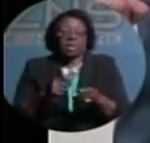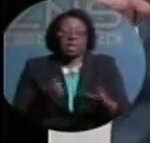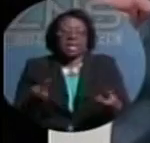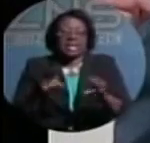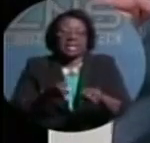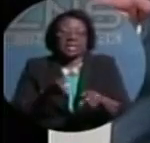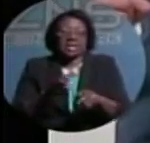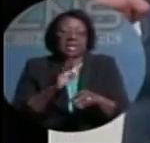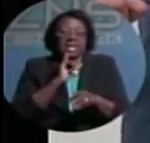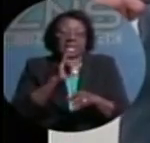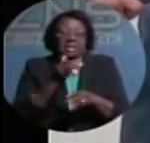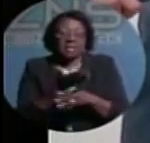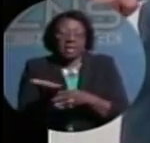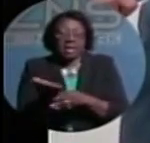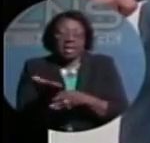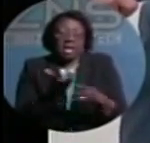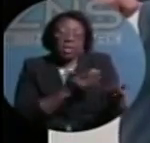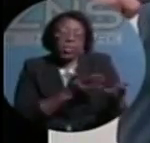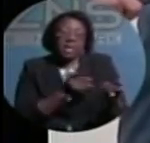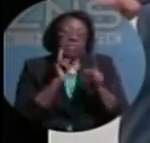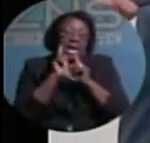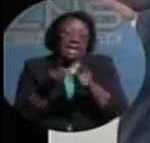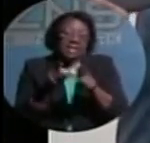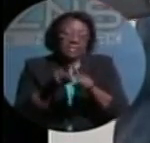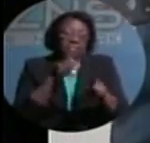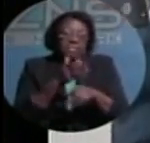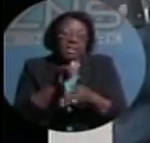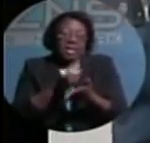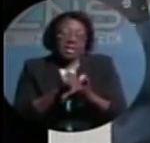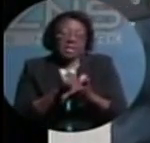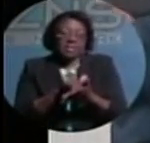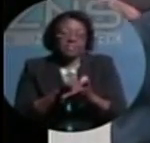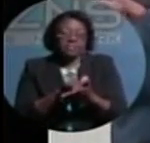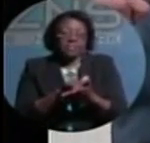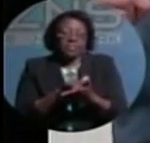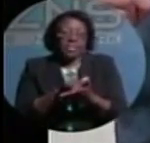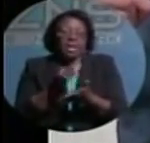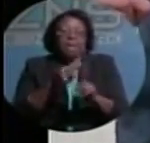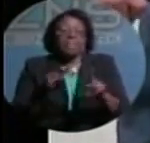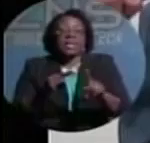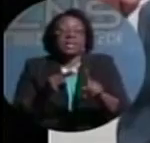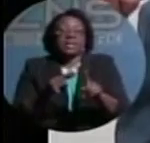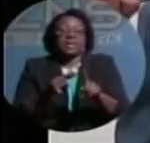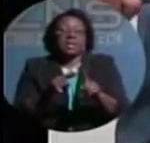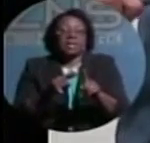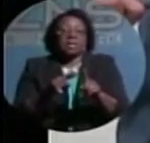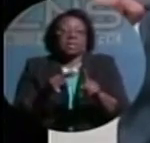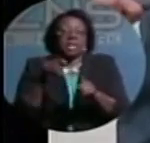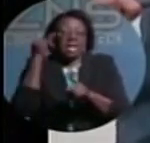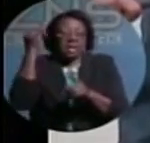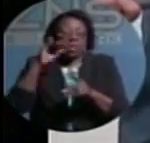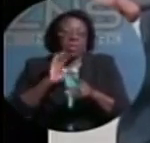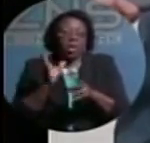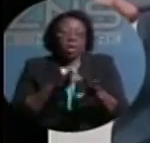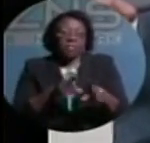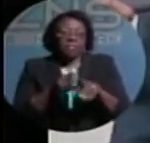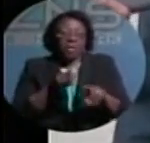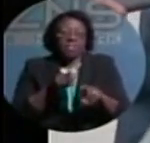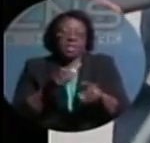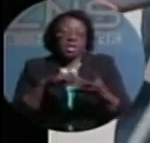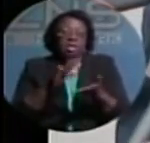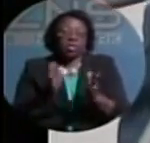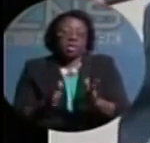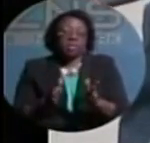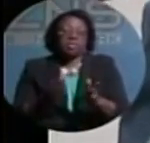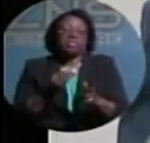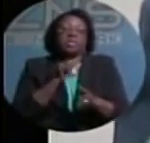there. And I'm awaiting a briefing on that. But the impression we got from the student community was it